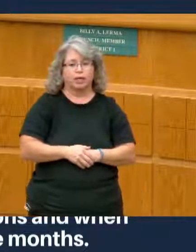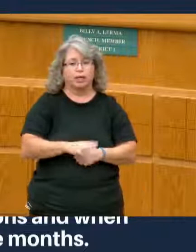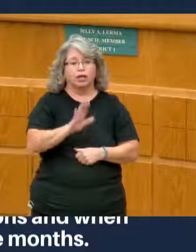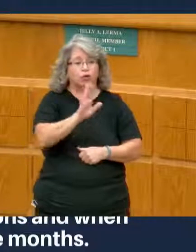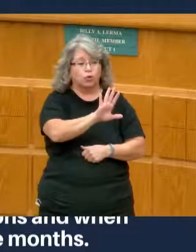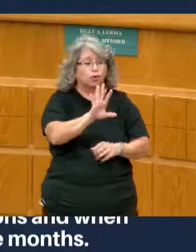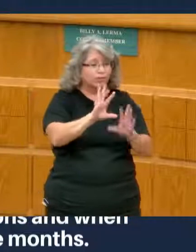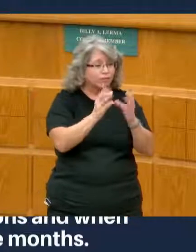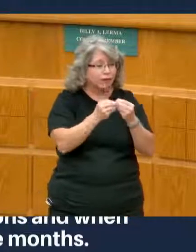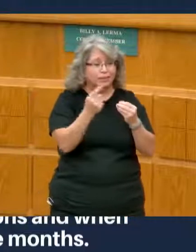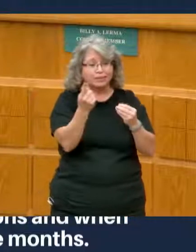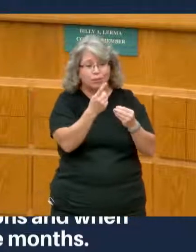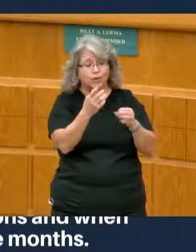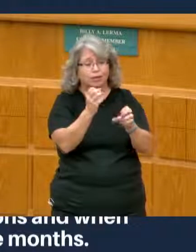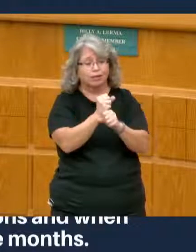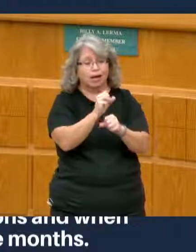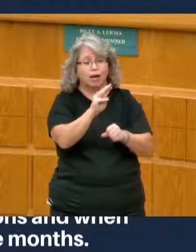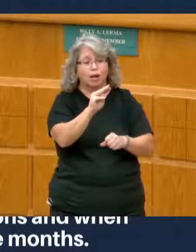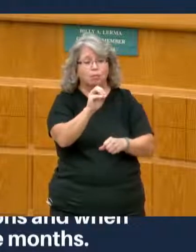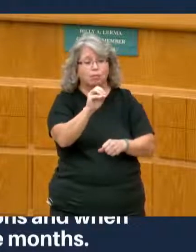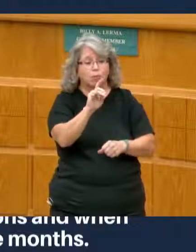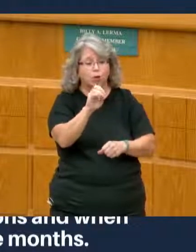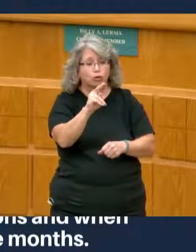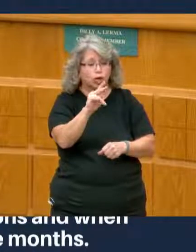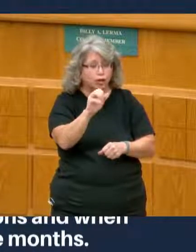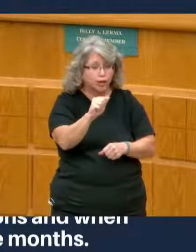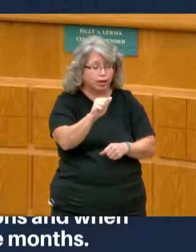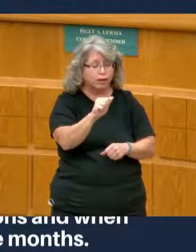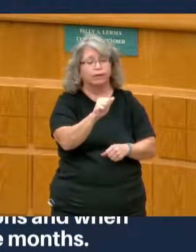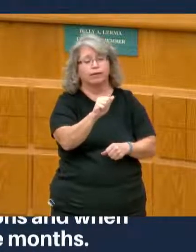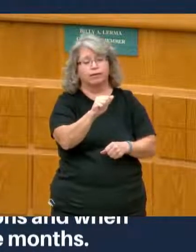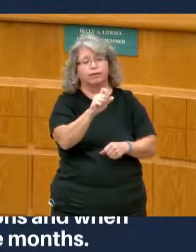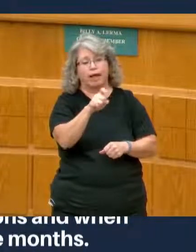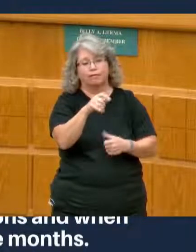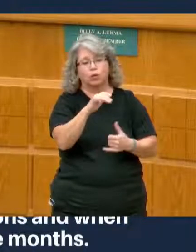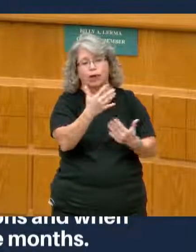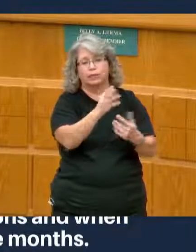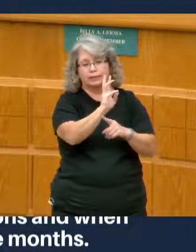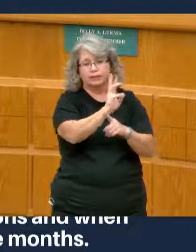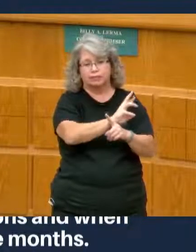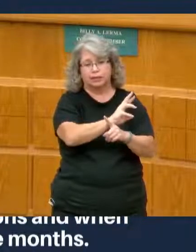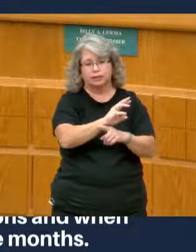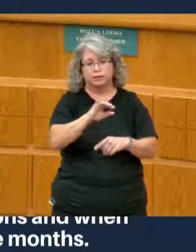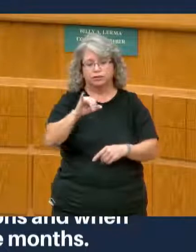6 months. That's still 6 months. And for people with Johnson & Johnson, it's 2 months.